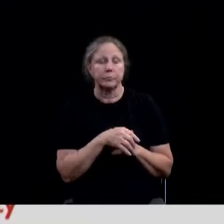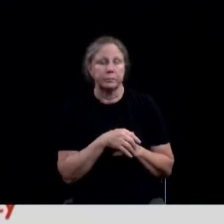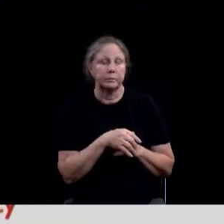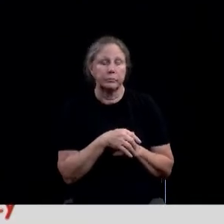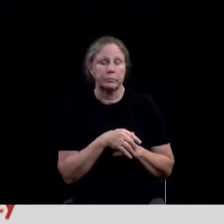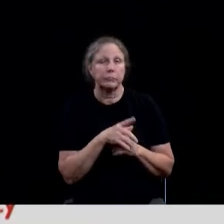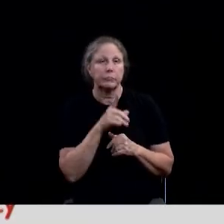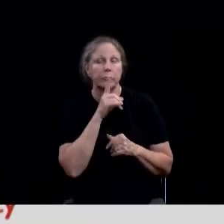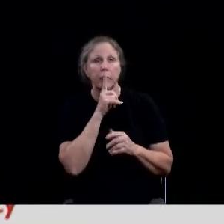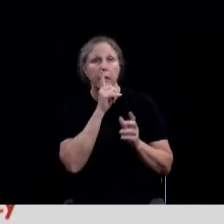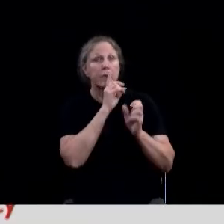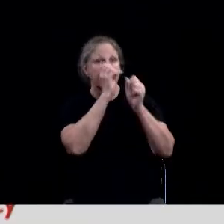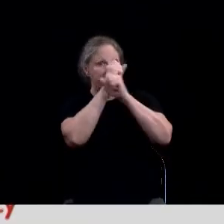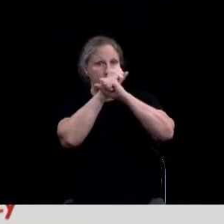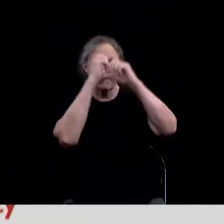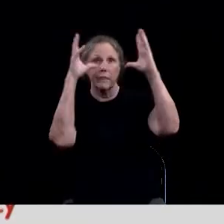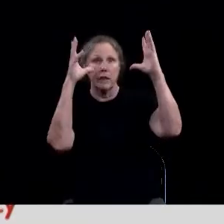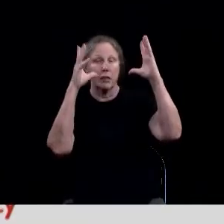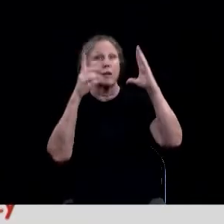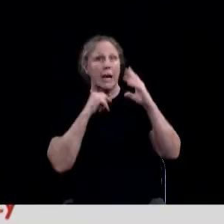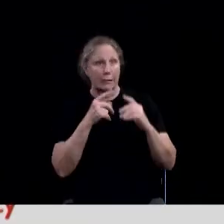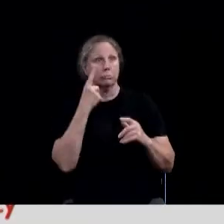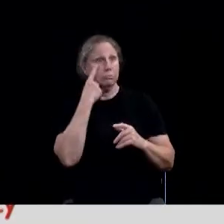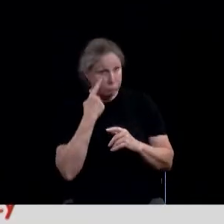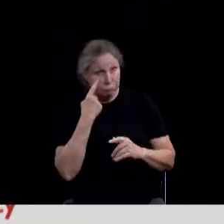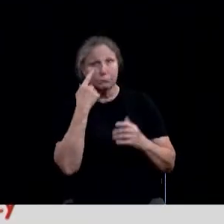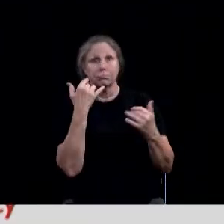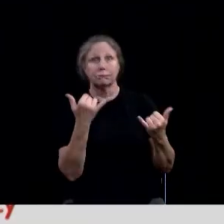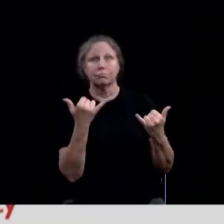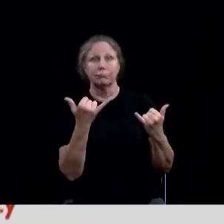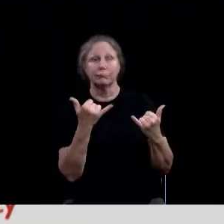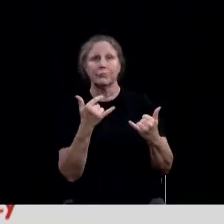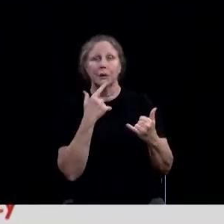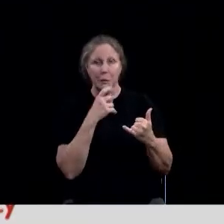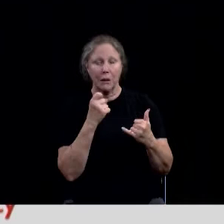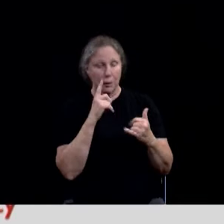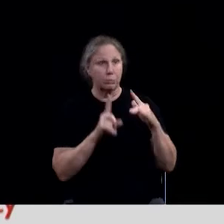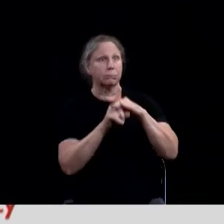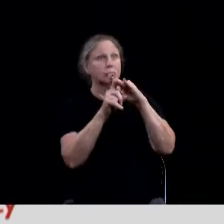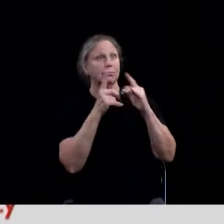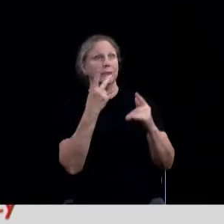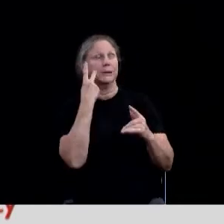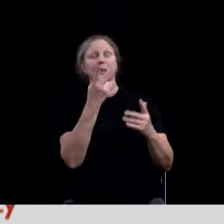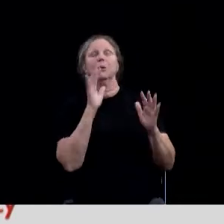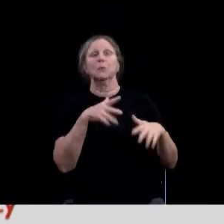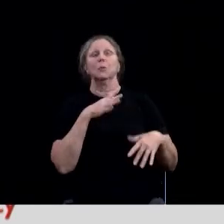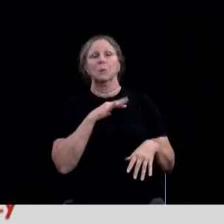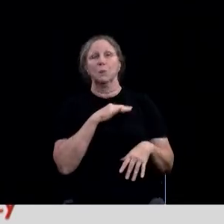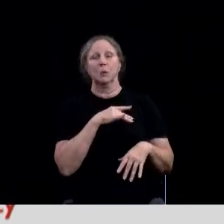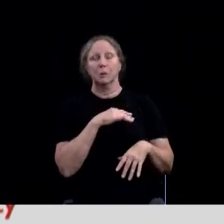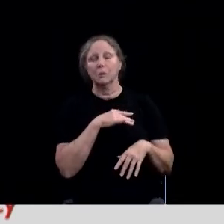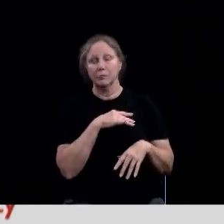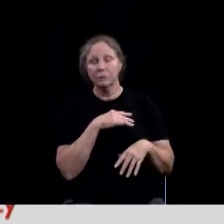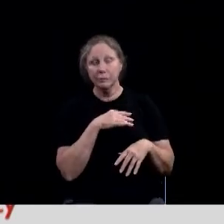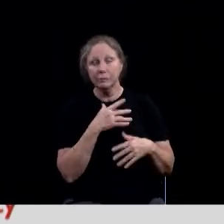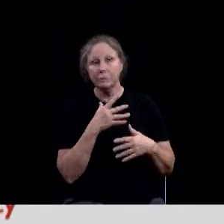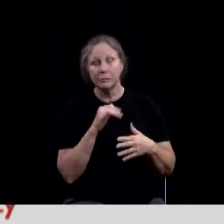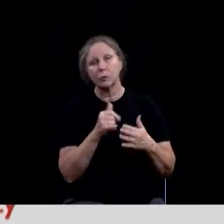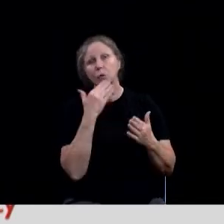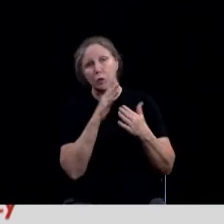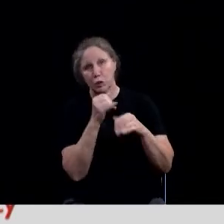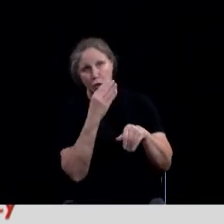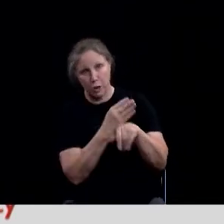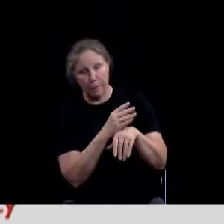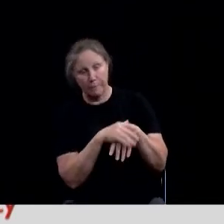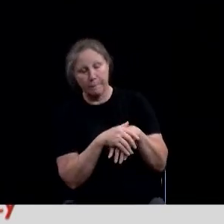it's again materializing before our eyes. It's fantastic. Just great job on getting this kind of